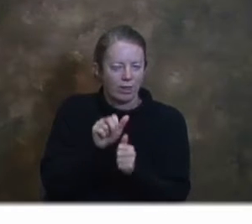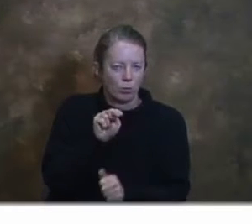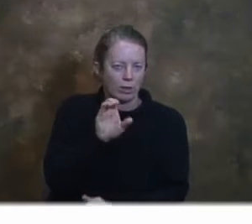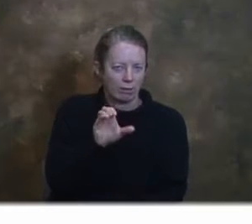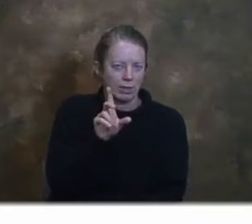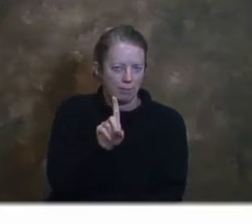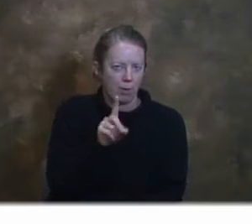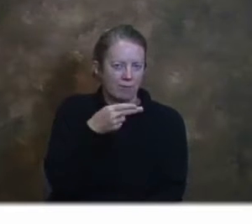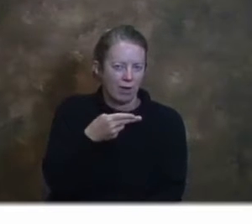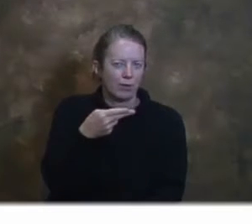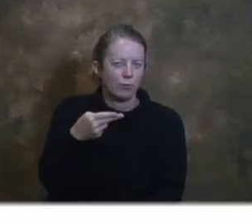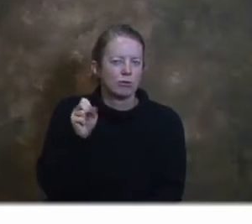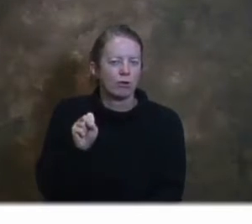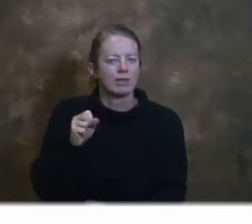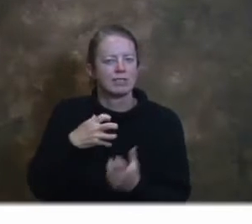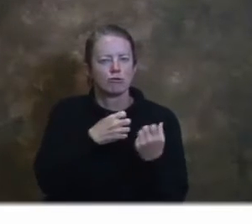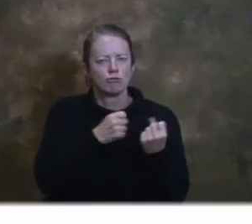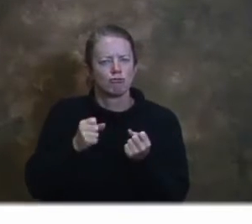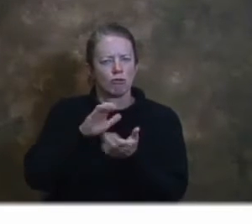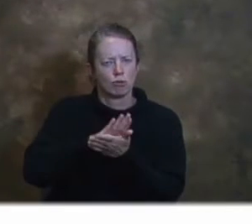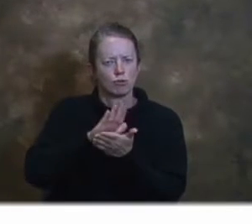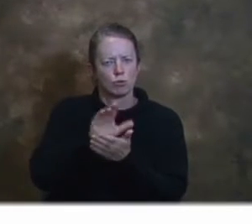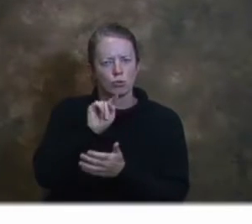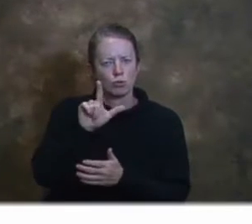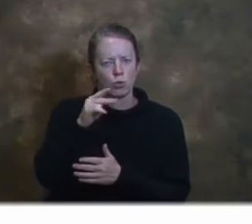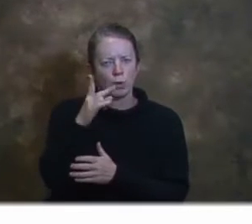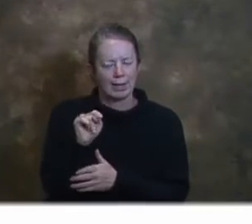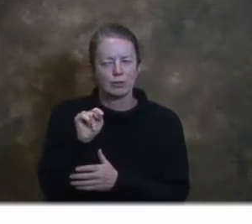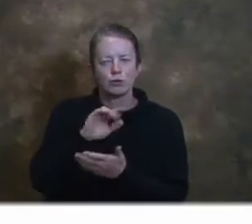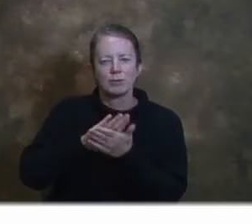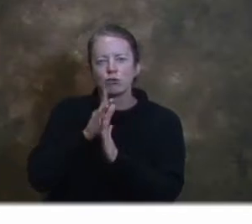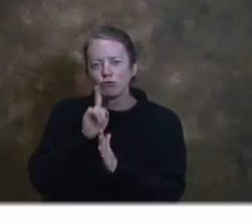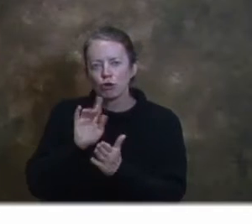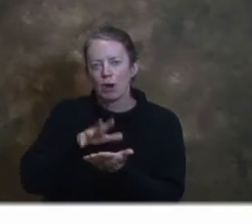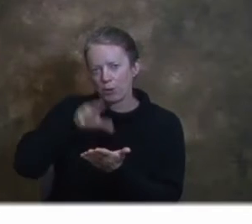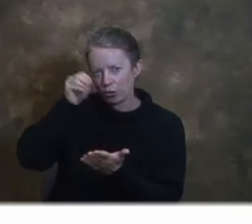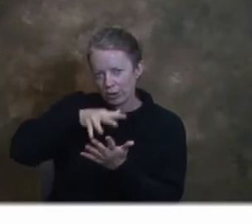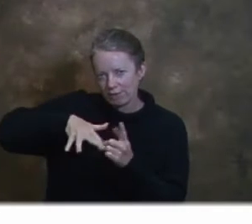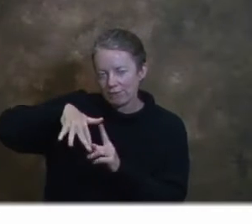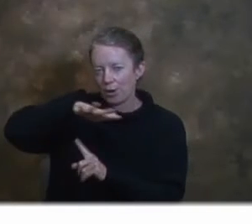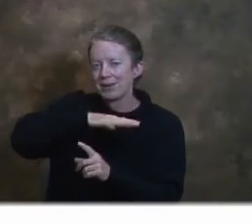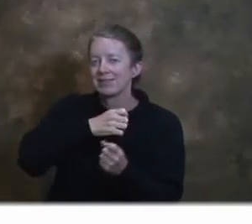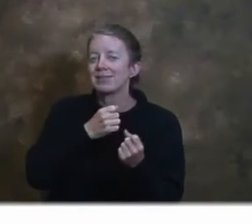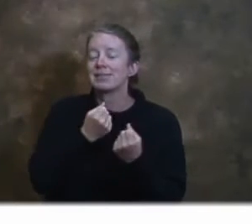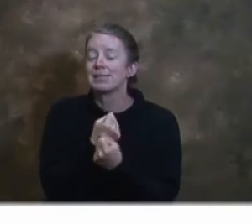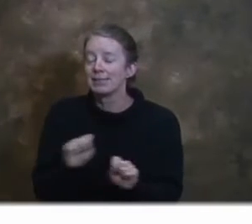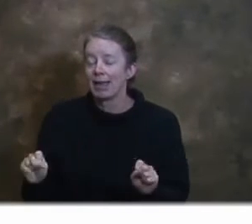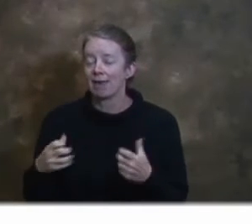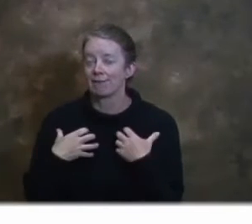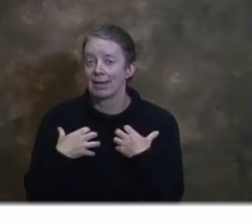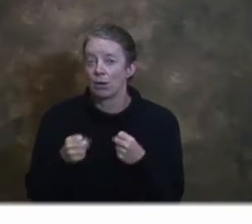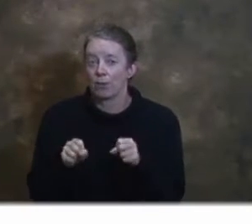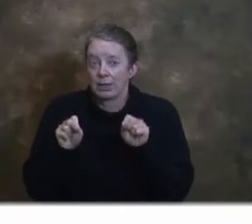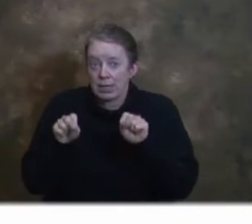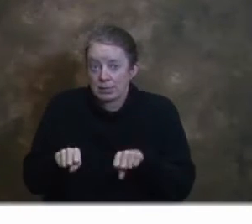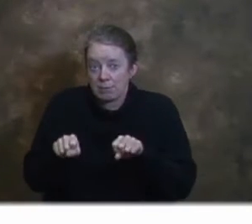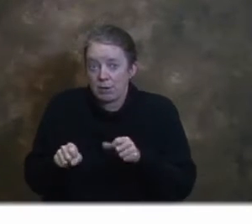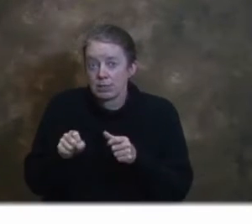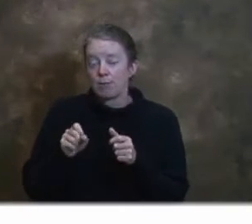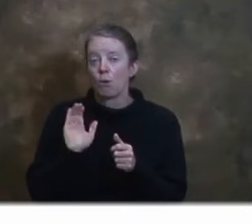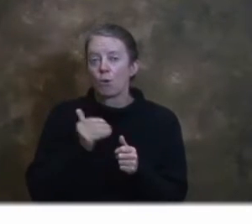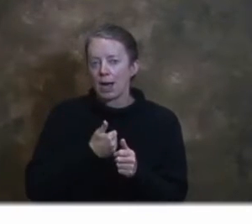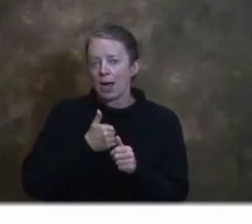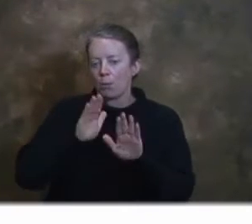Strong Schools Toolkit to ensure our learning environments are safe and as healthy as they can be, so that our children can